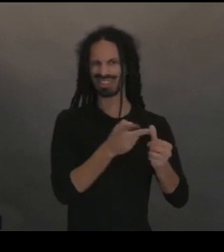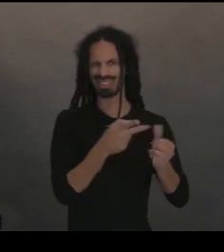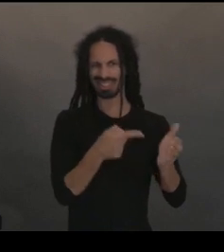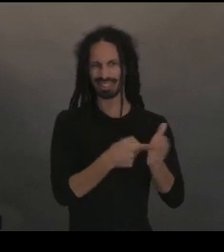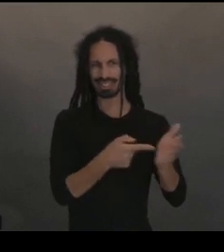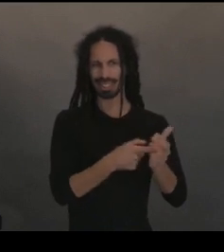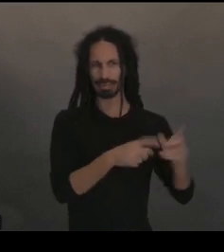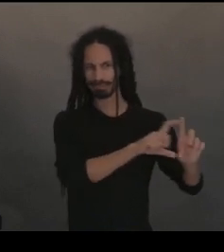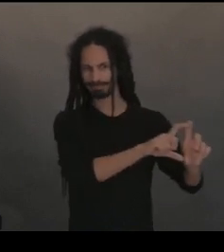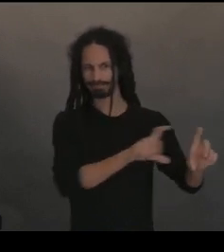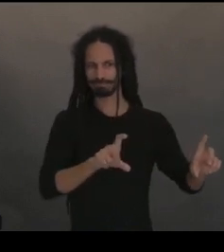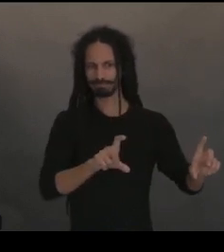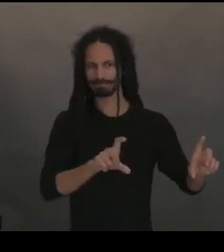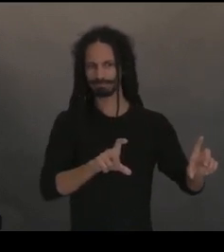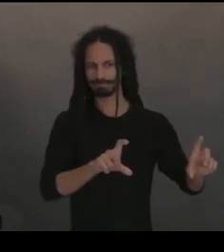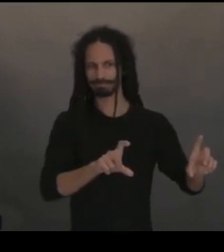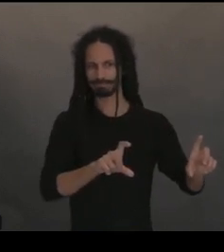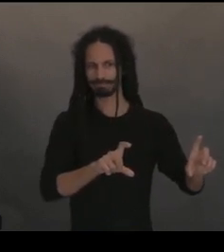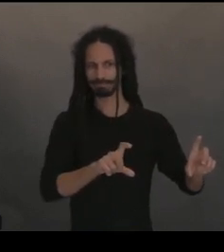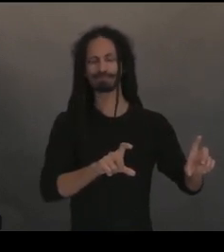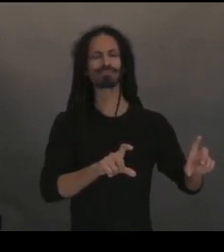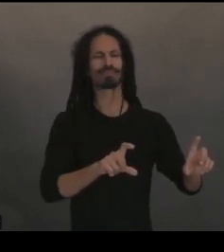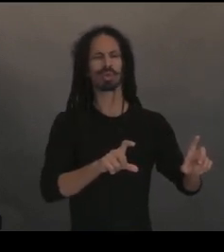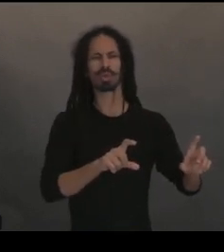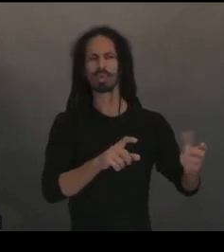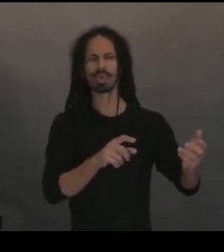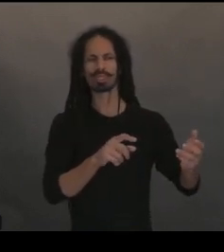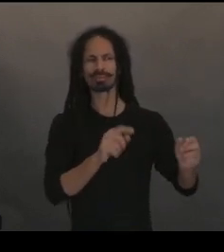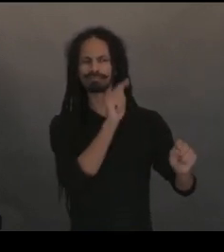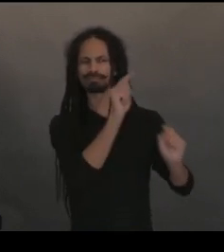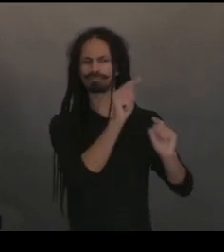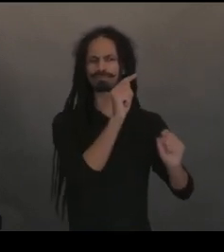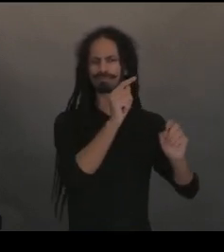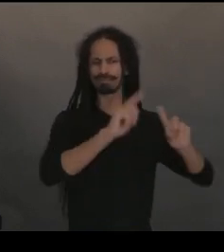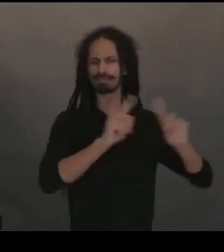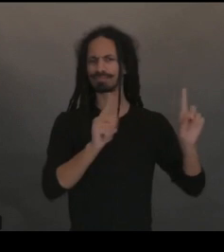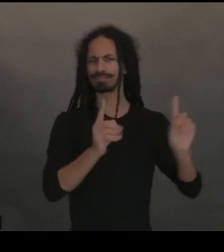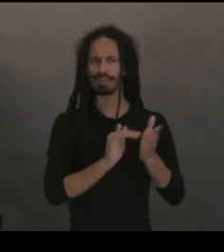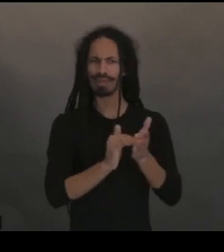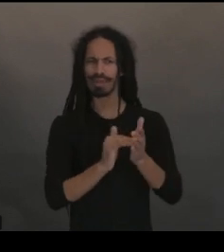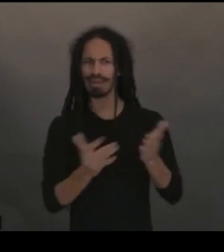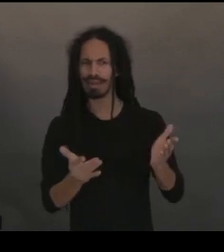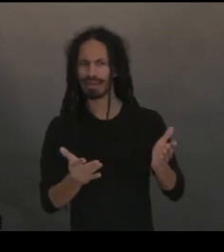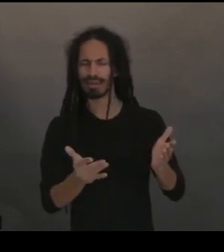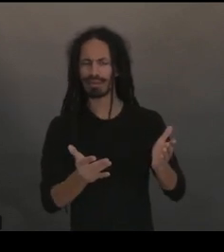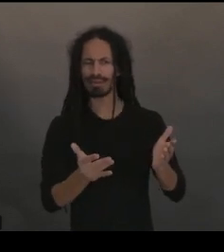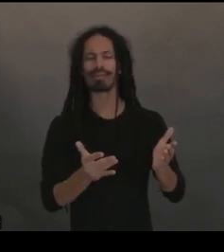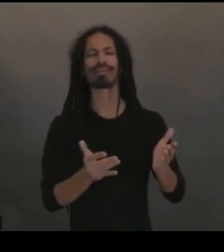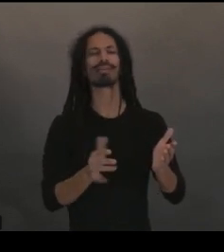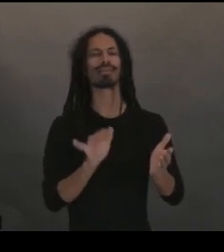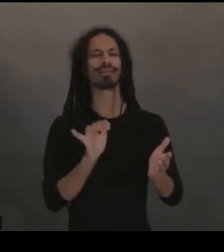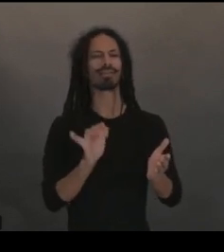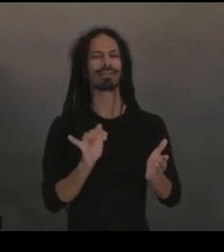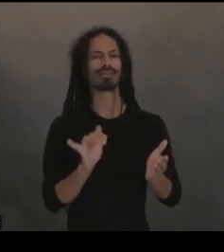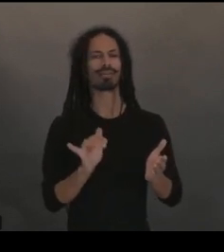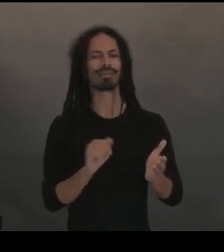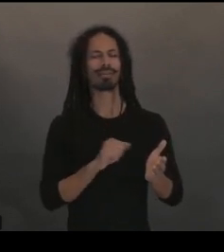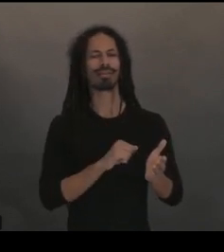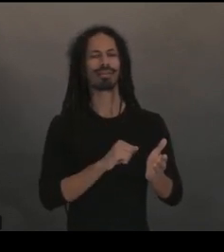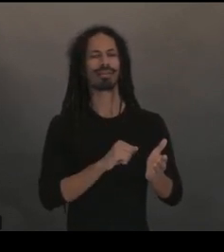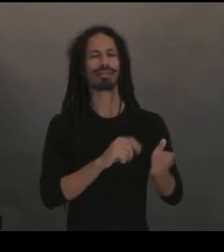entry. What differences do we notice? Well, we had the